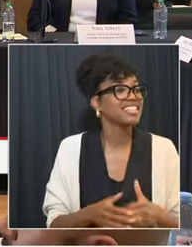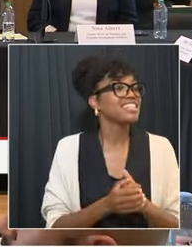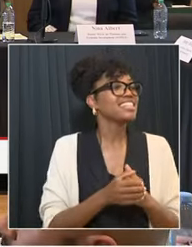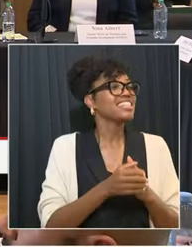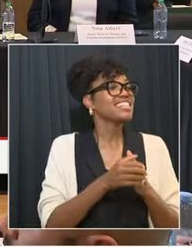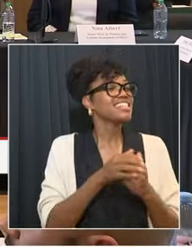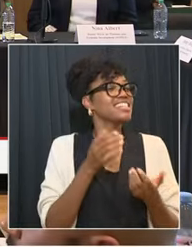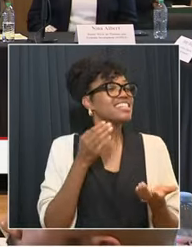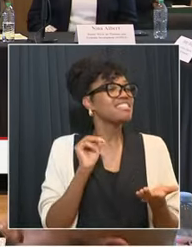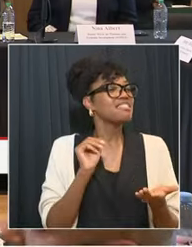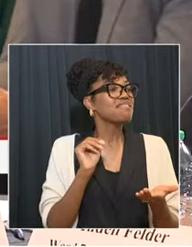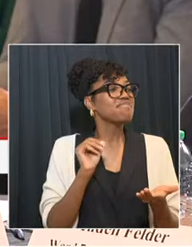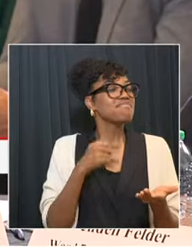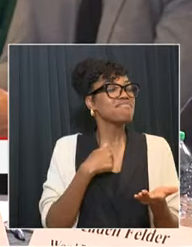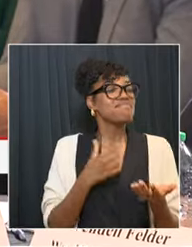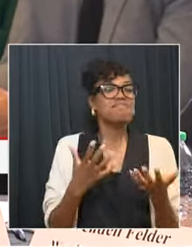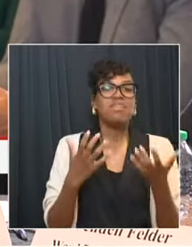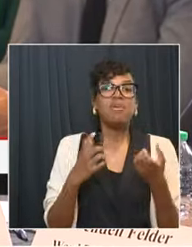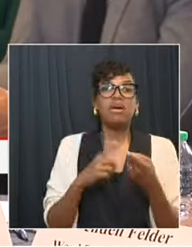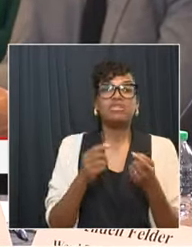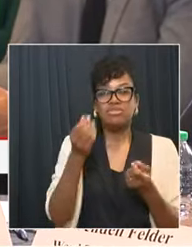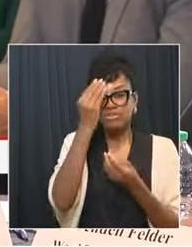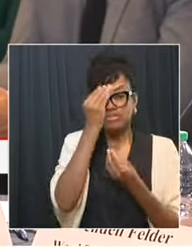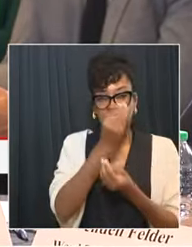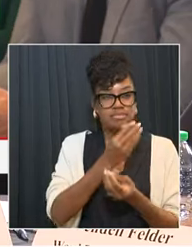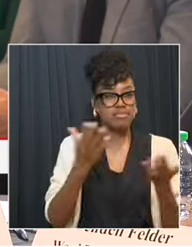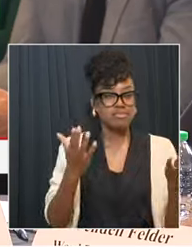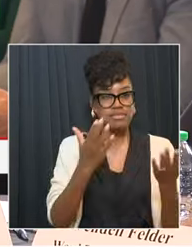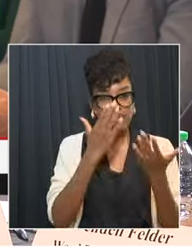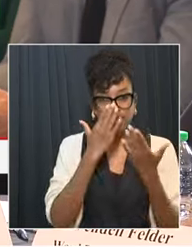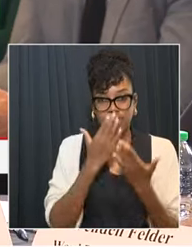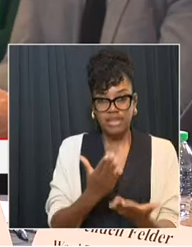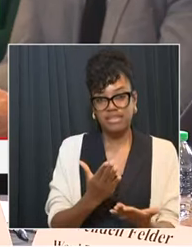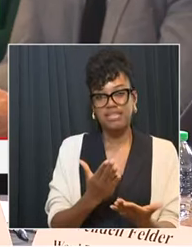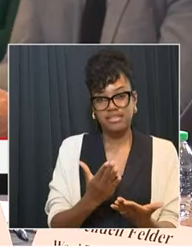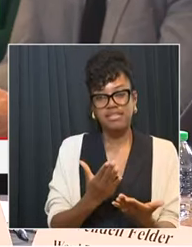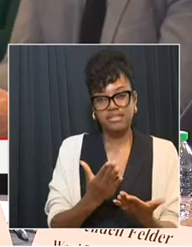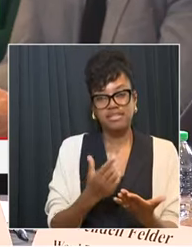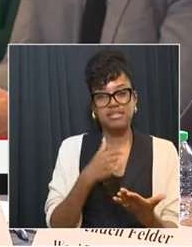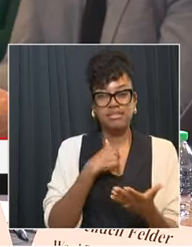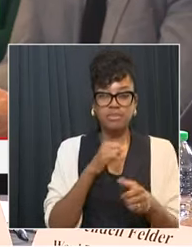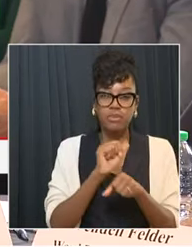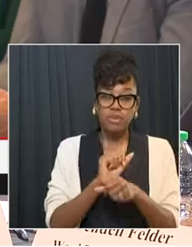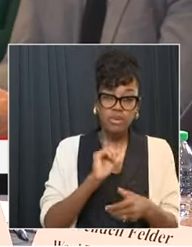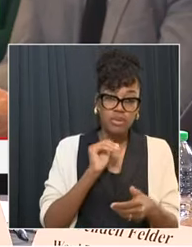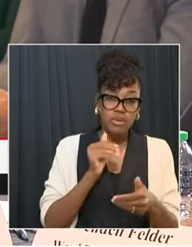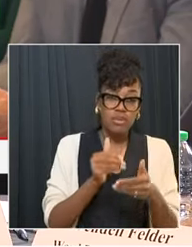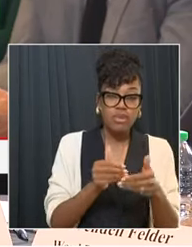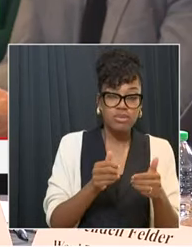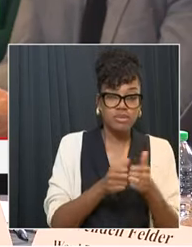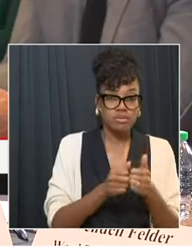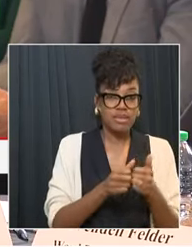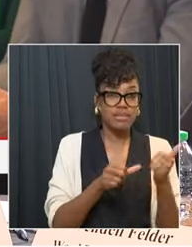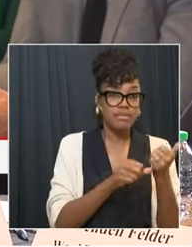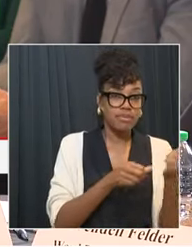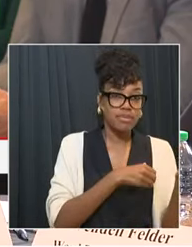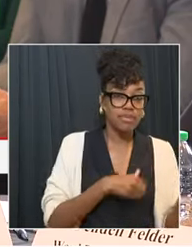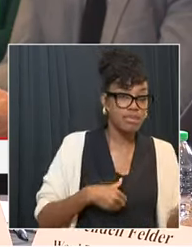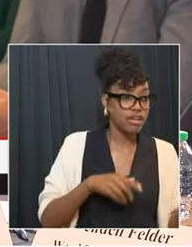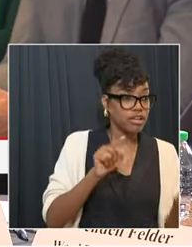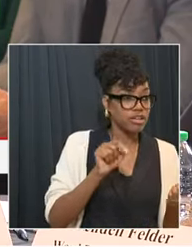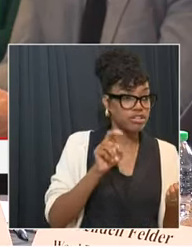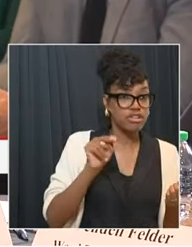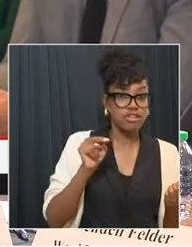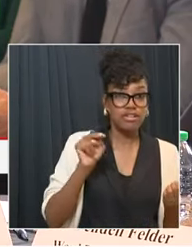I want to express thanks in terms of working very closely with Deputy Mayor Turnage and